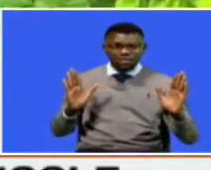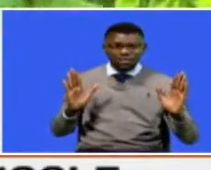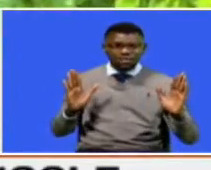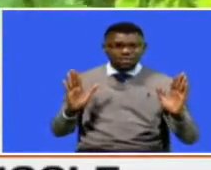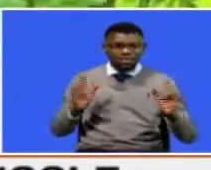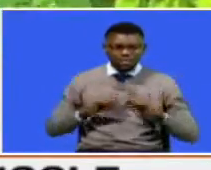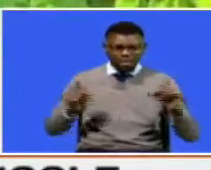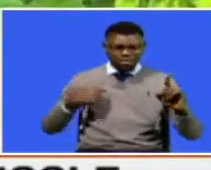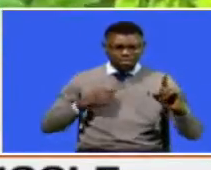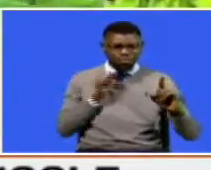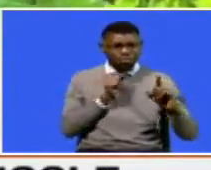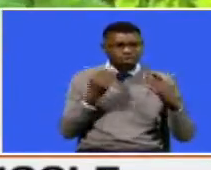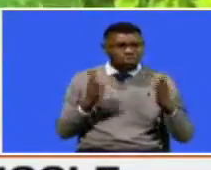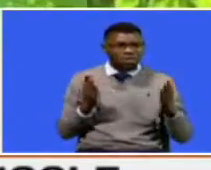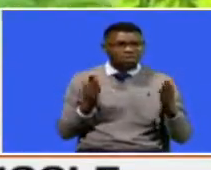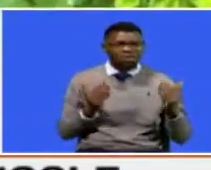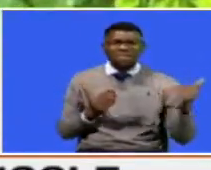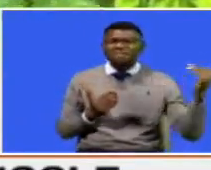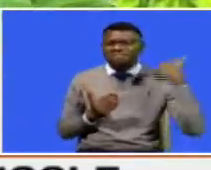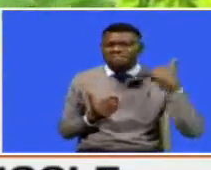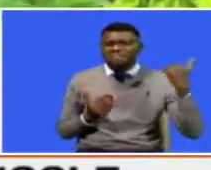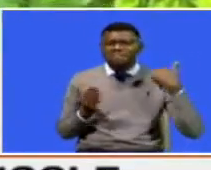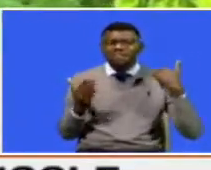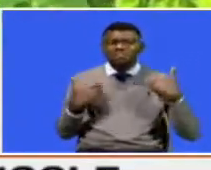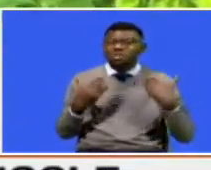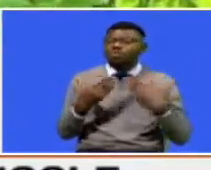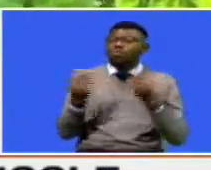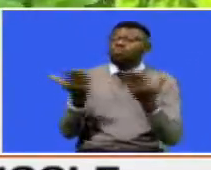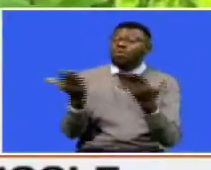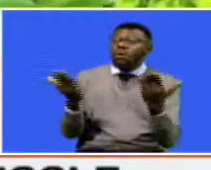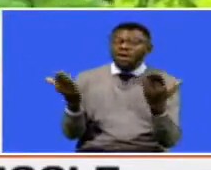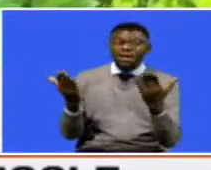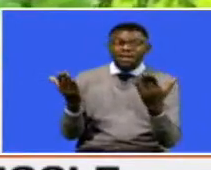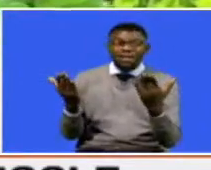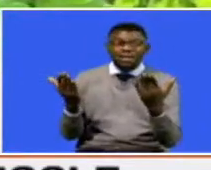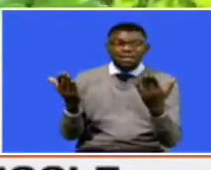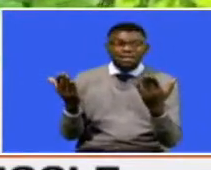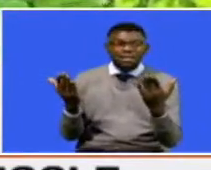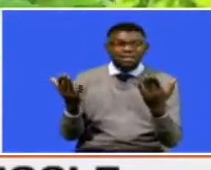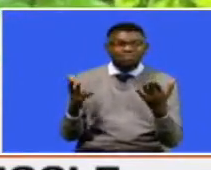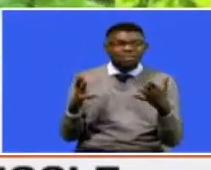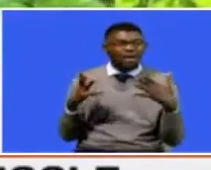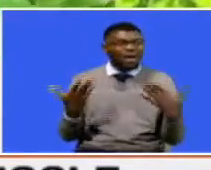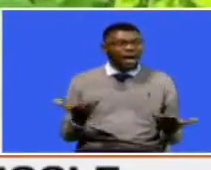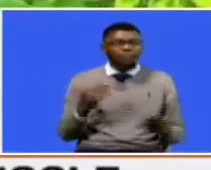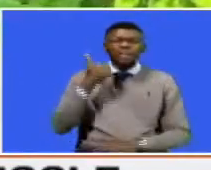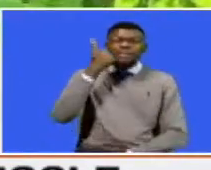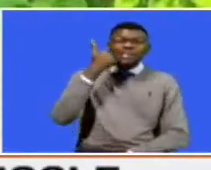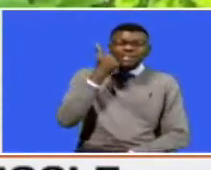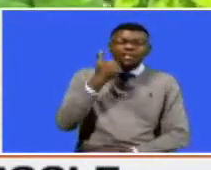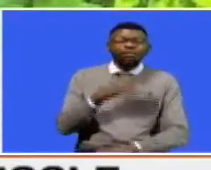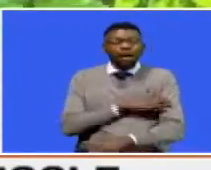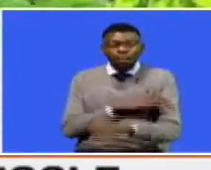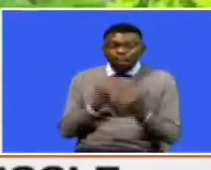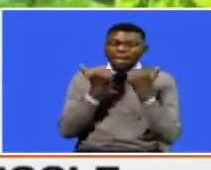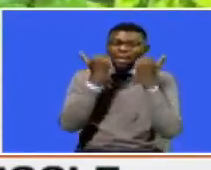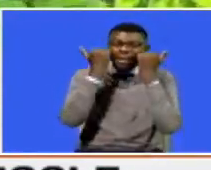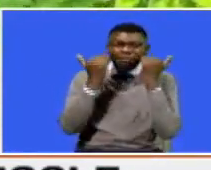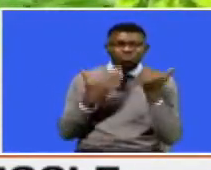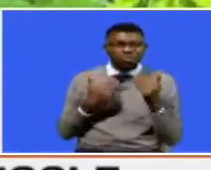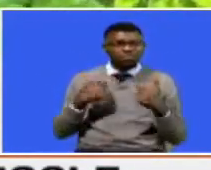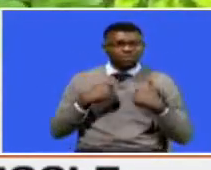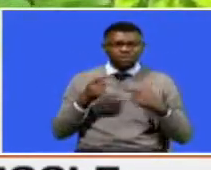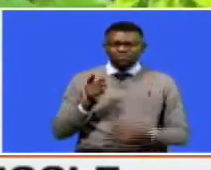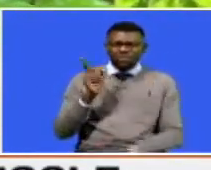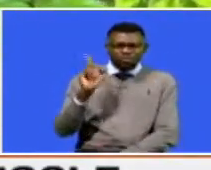At my age, sasa ukifukusa mimi naenda kuva nje sababu ya depression, high blood pressure, sijui sukari nini.